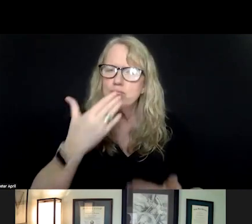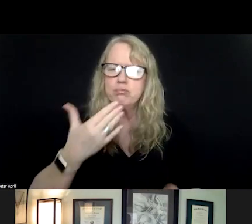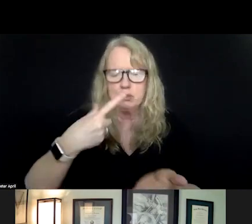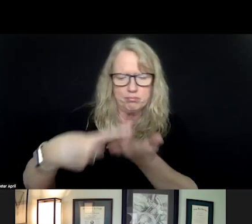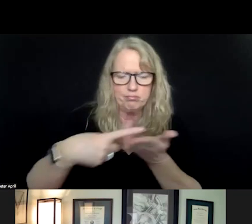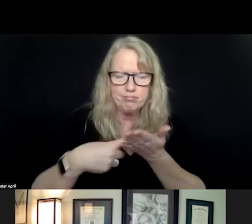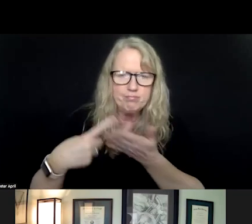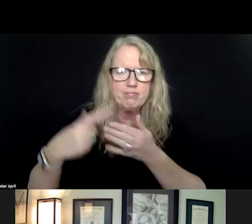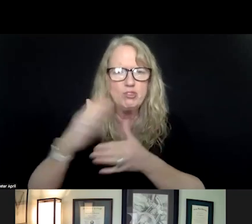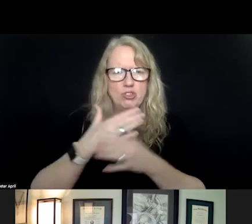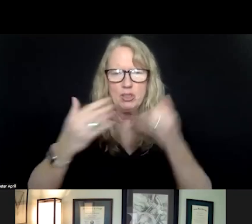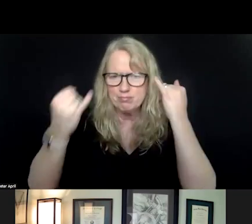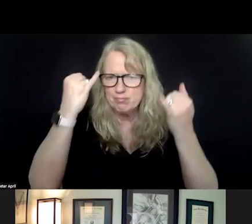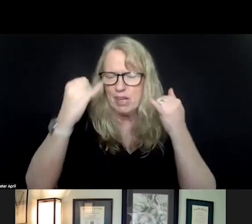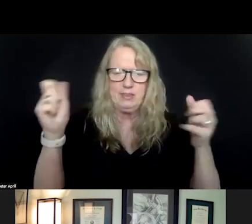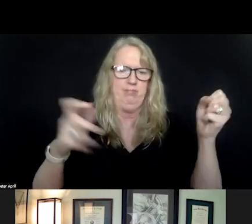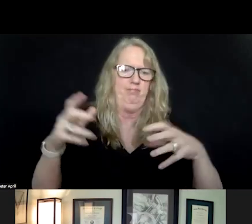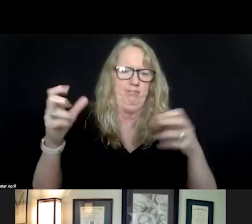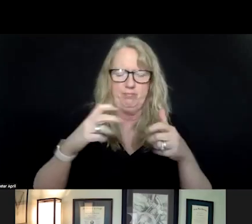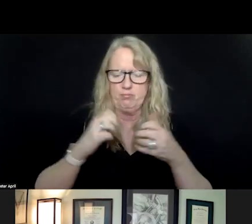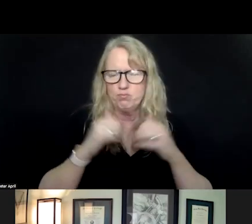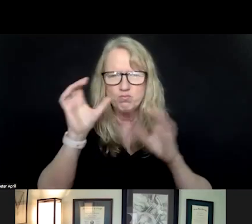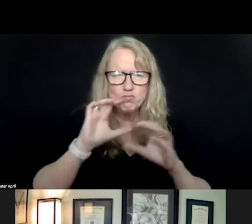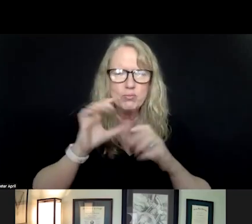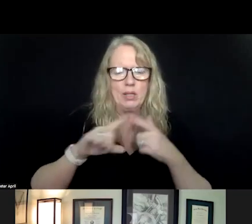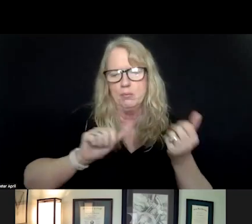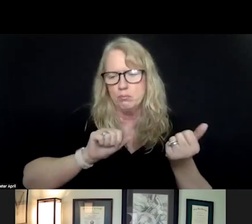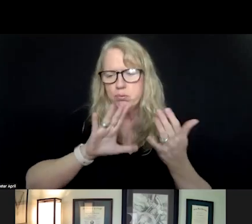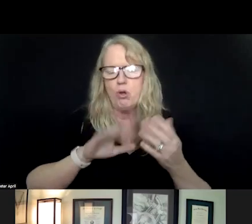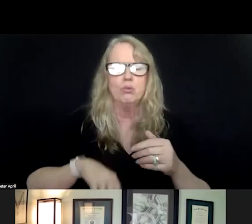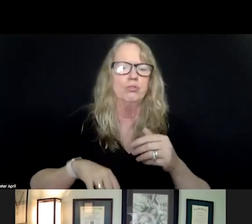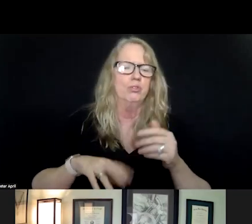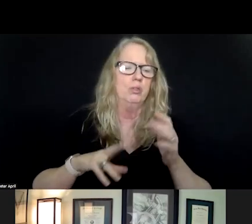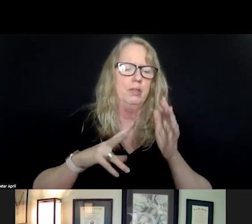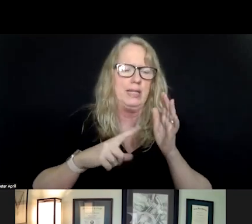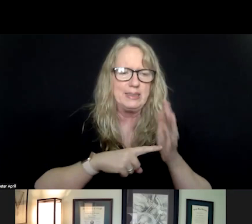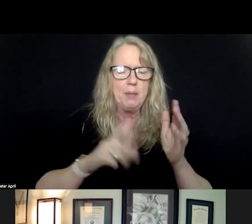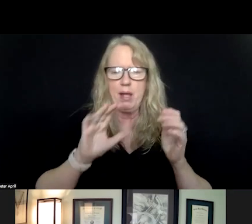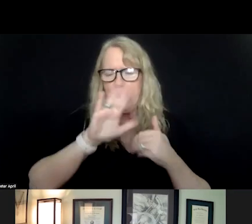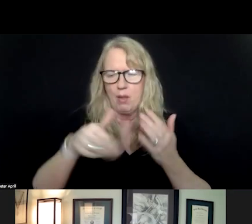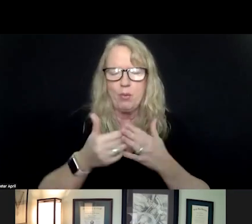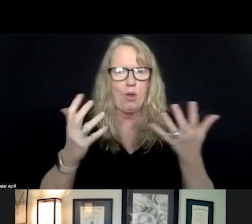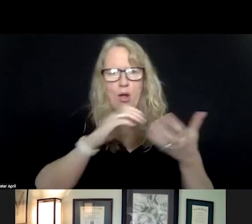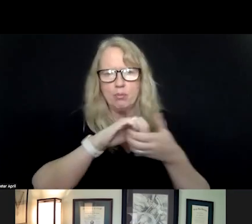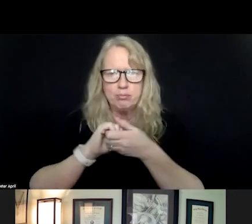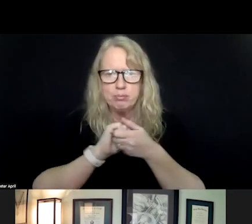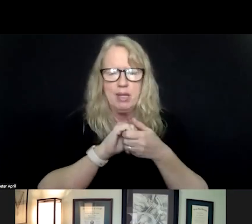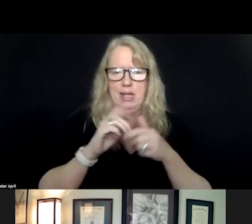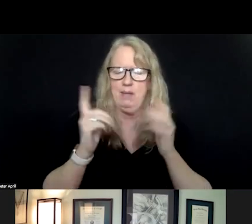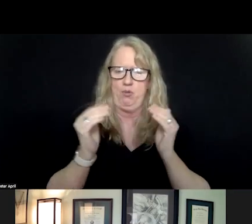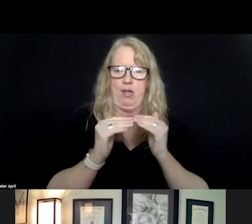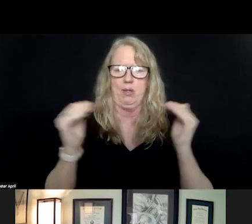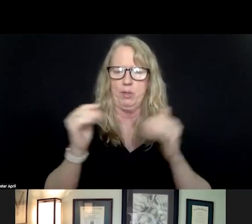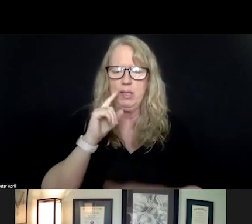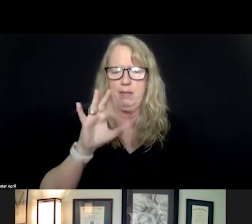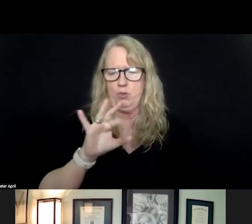sharing, networking, exploring approaches and examples of how they are all working to embed equity in 988